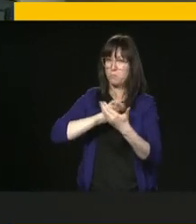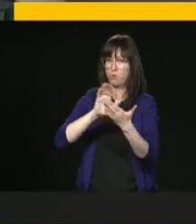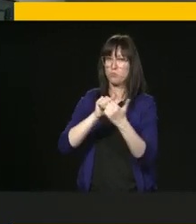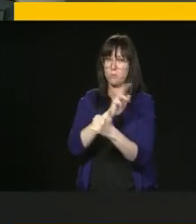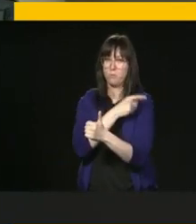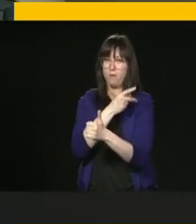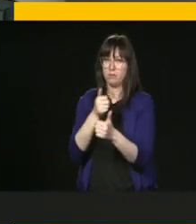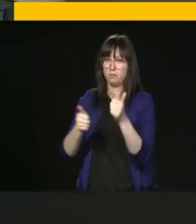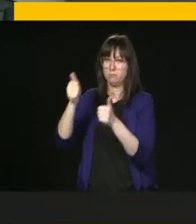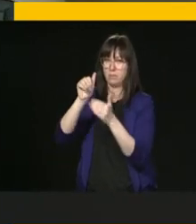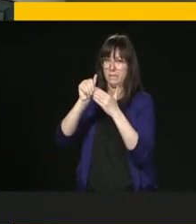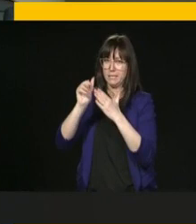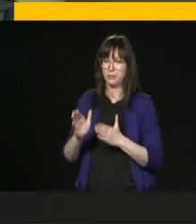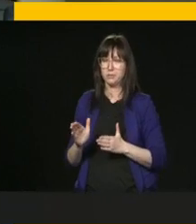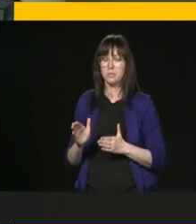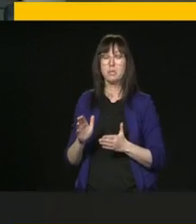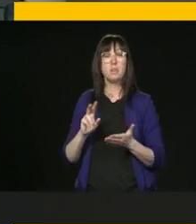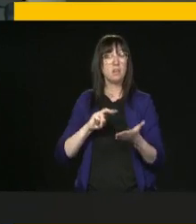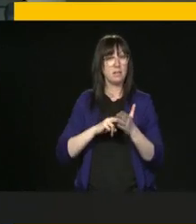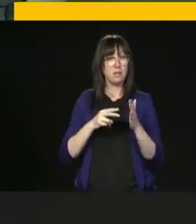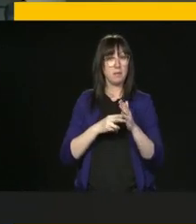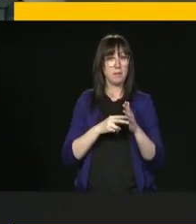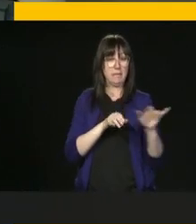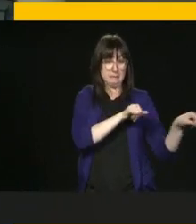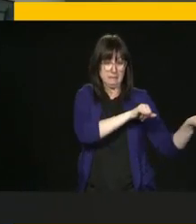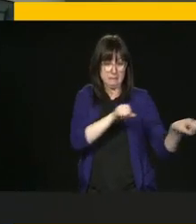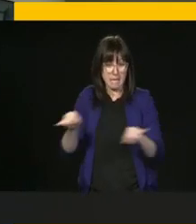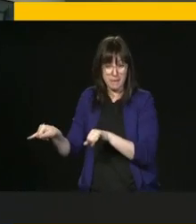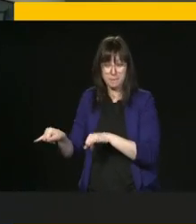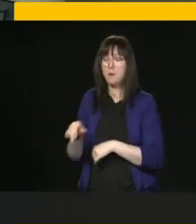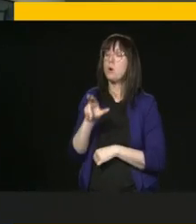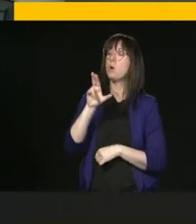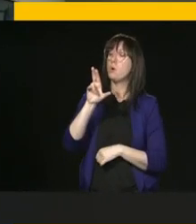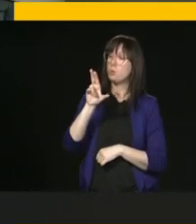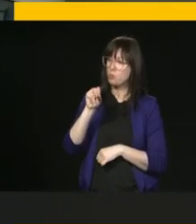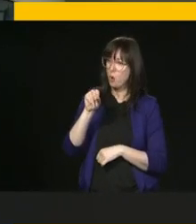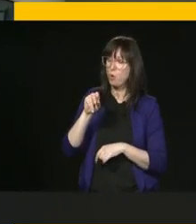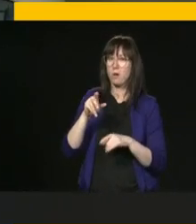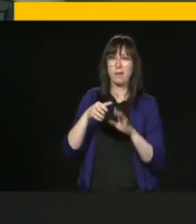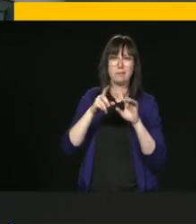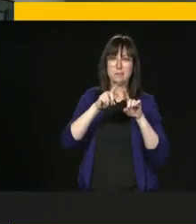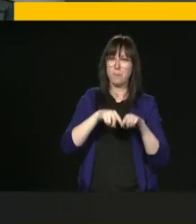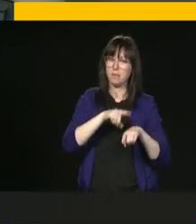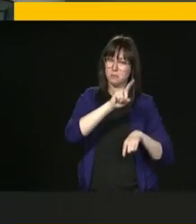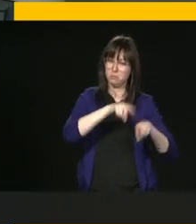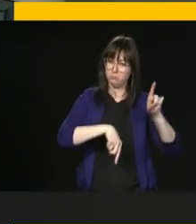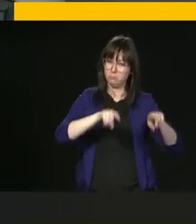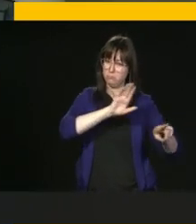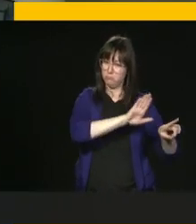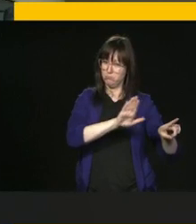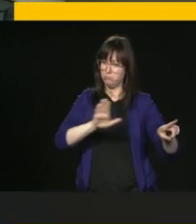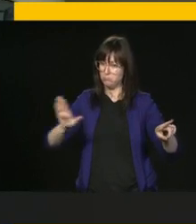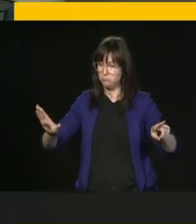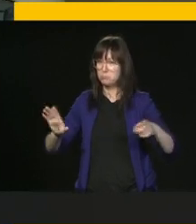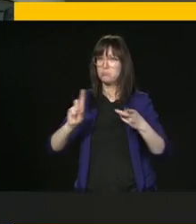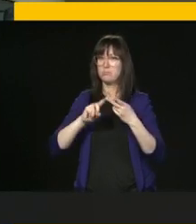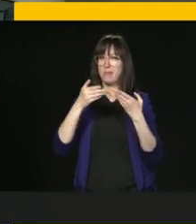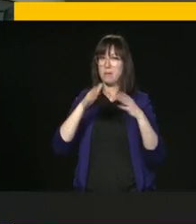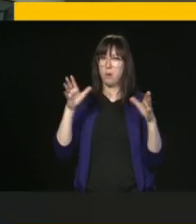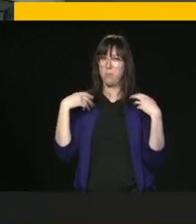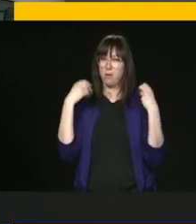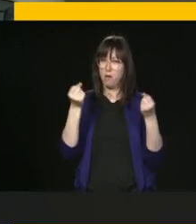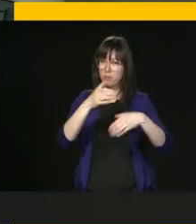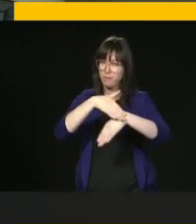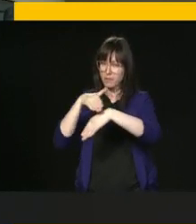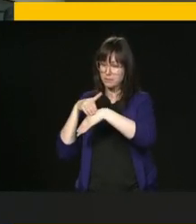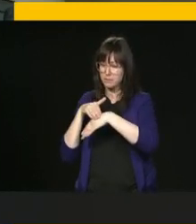the same everywhere. It is based on epidemiology and the best advice of public health. In terms of advising around the